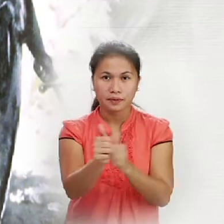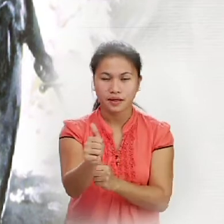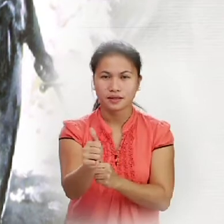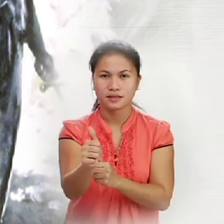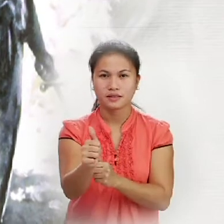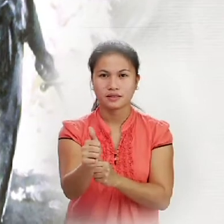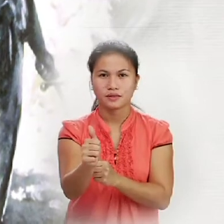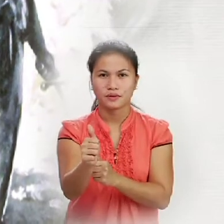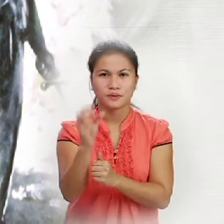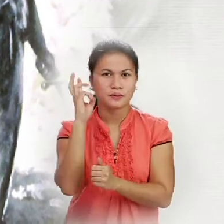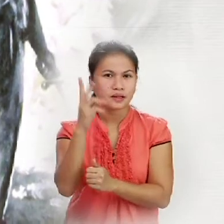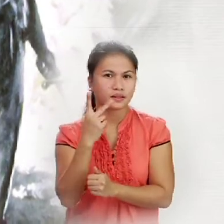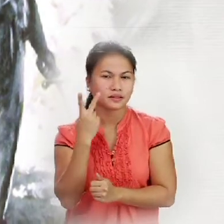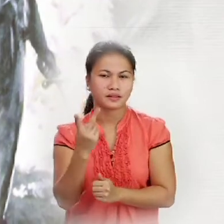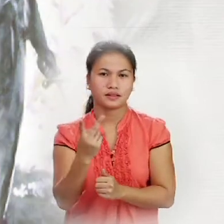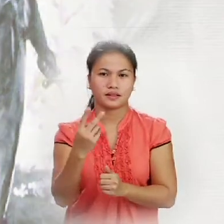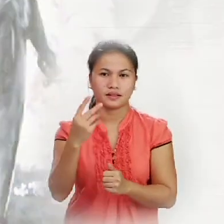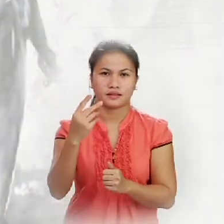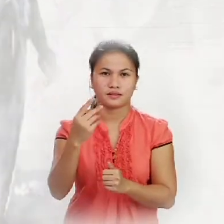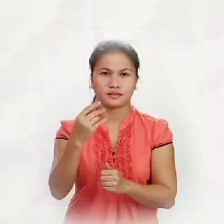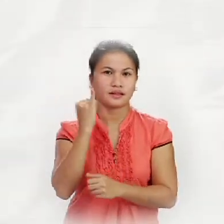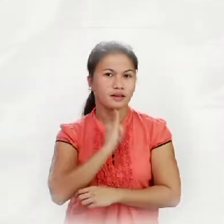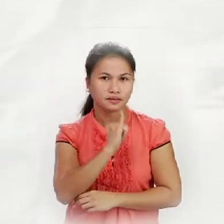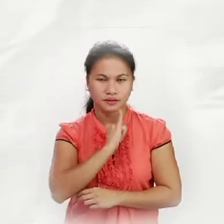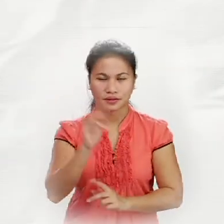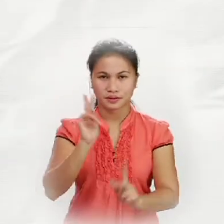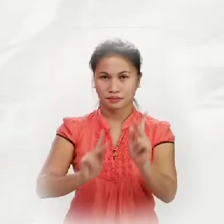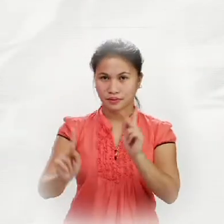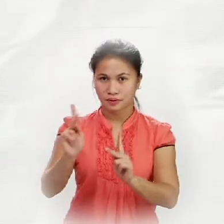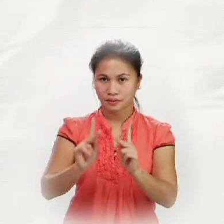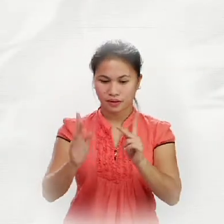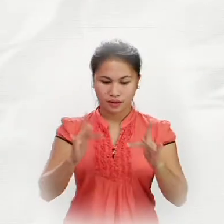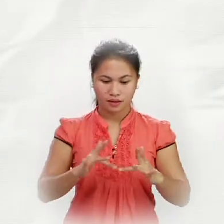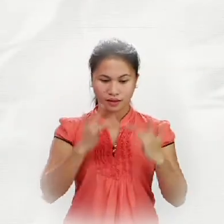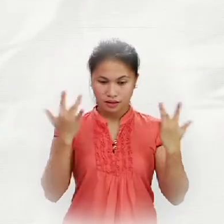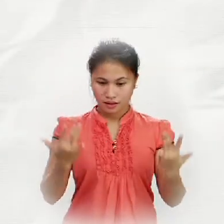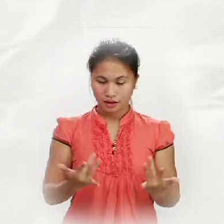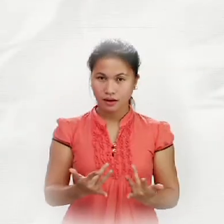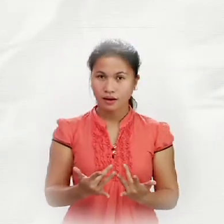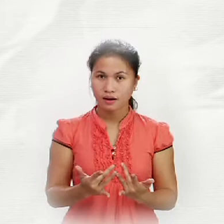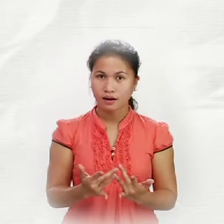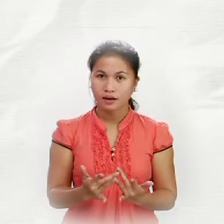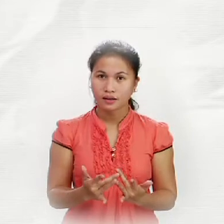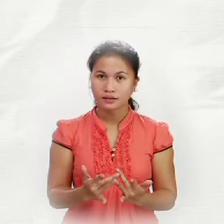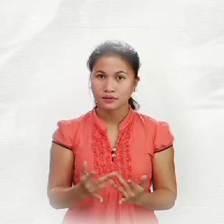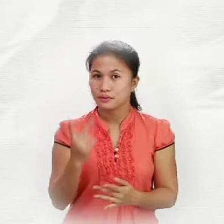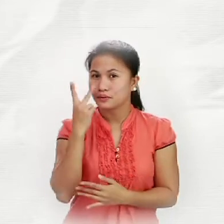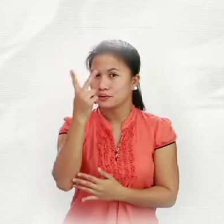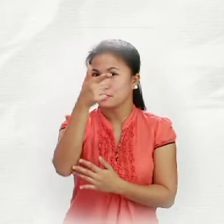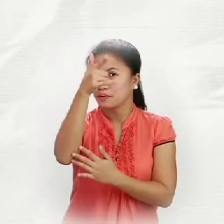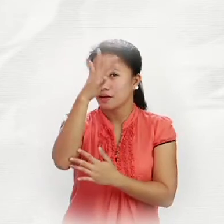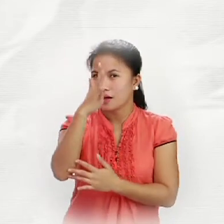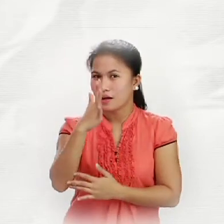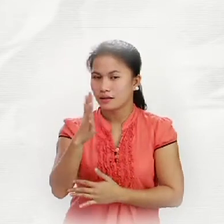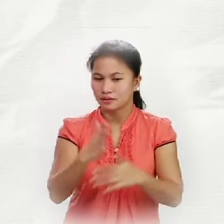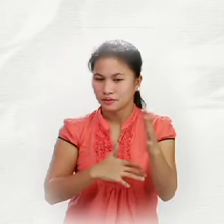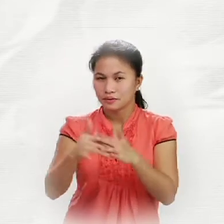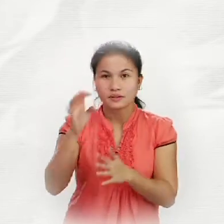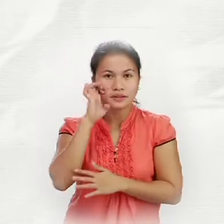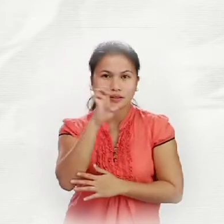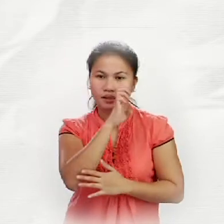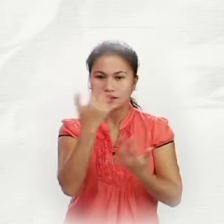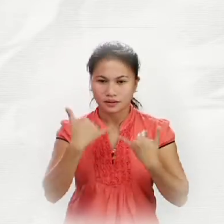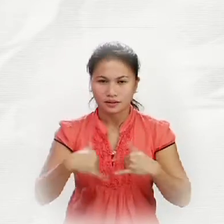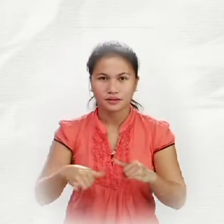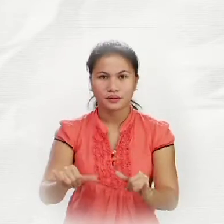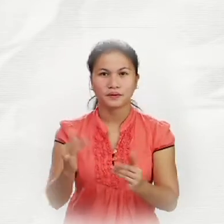will spare the Israelites. Their hearts saw God, even if their eyes were still